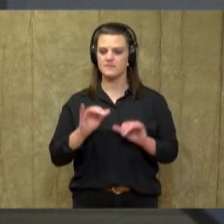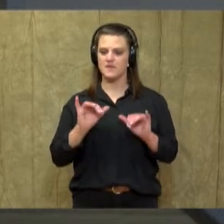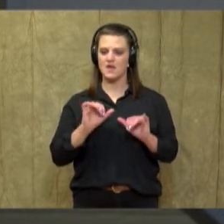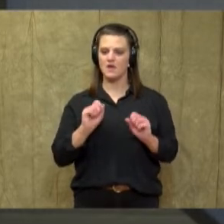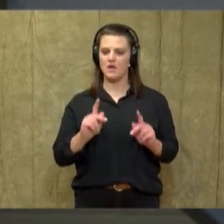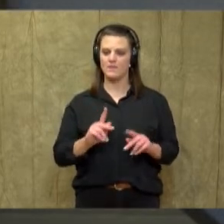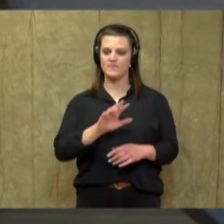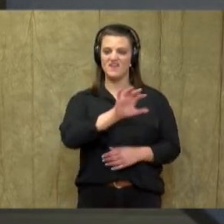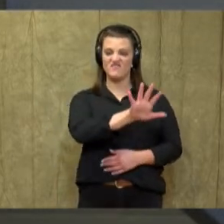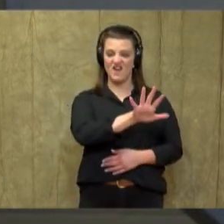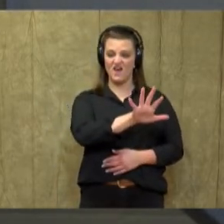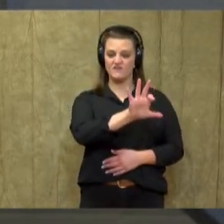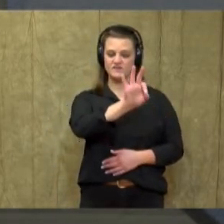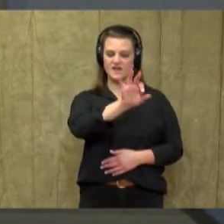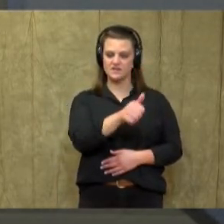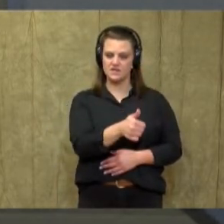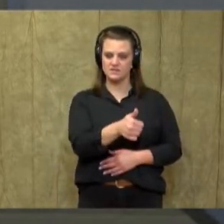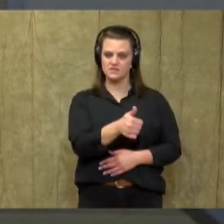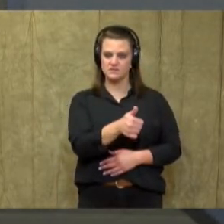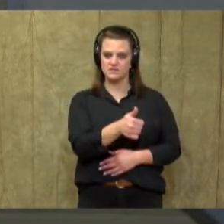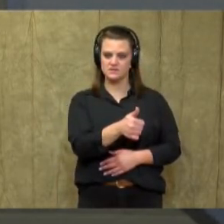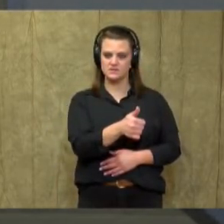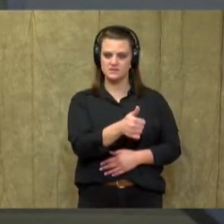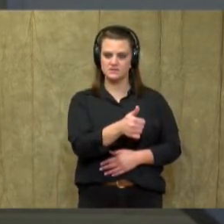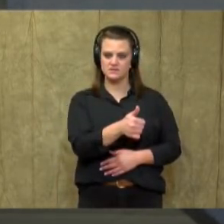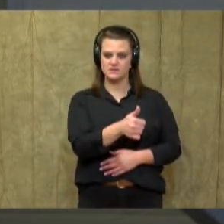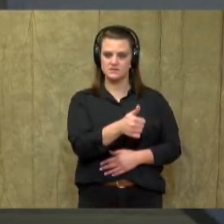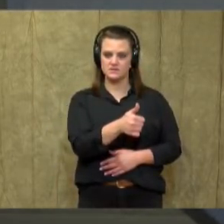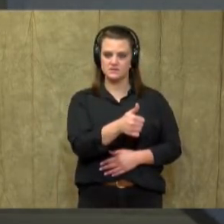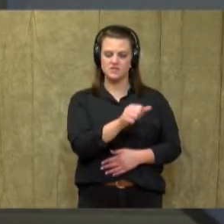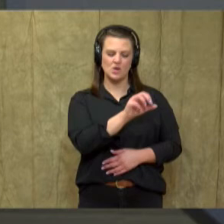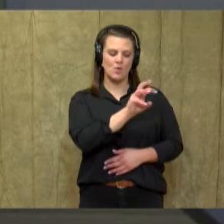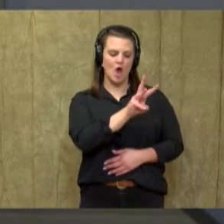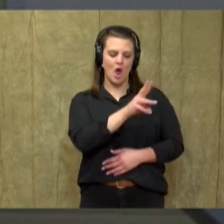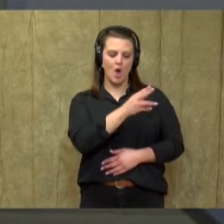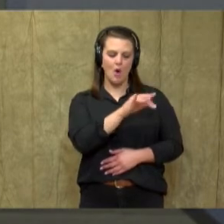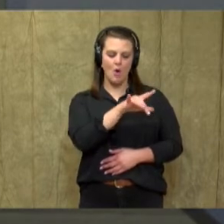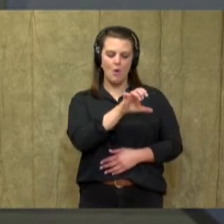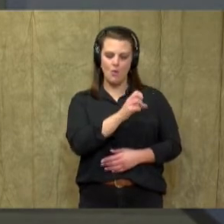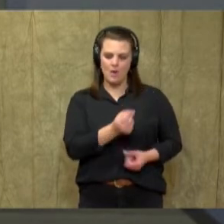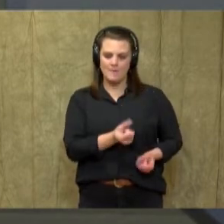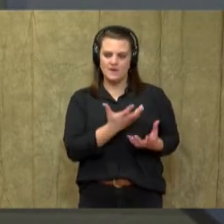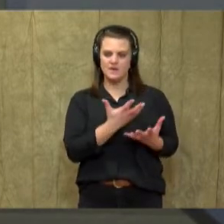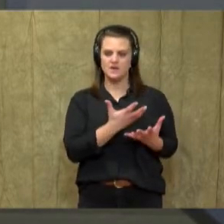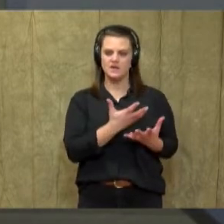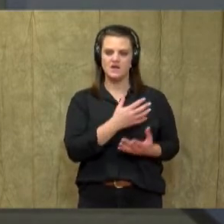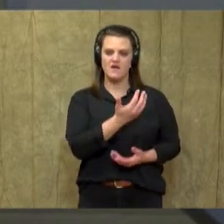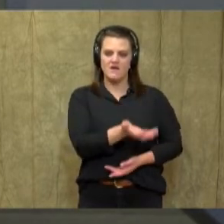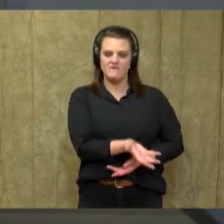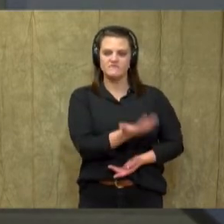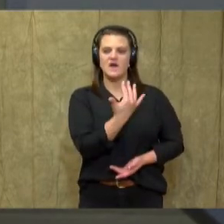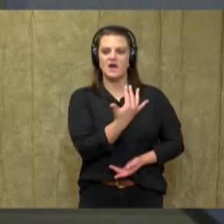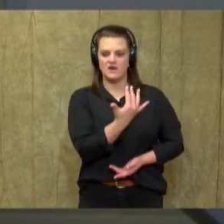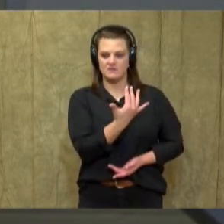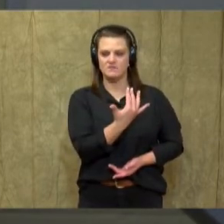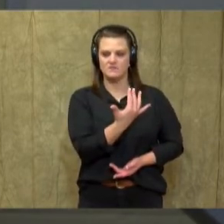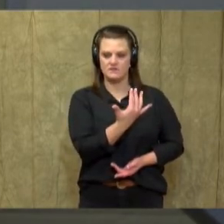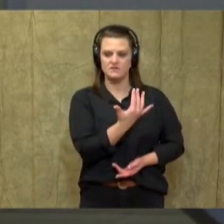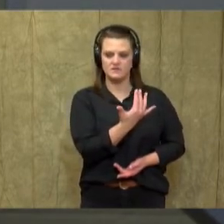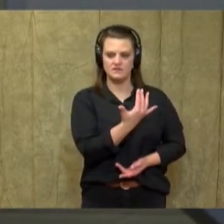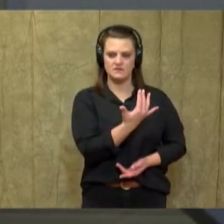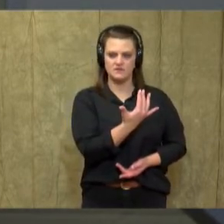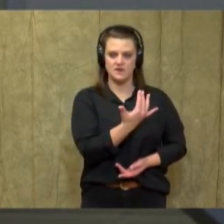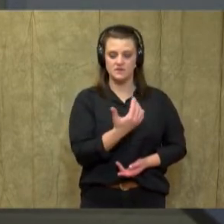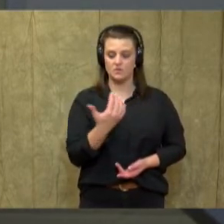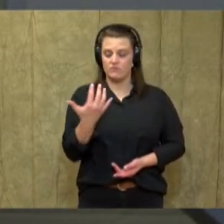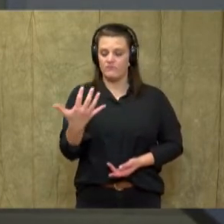All right, so 5 9/10. How many holes do we have? 5 holes. So I'm going to